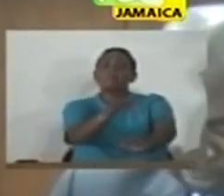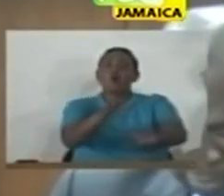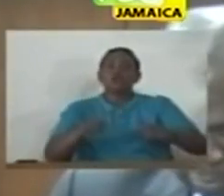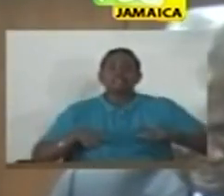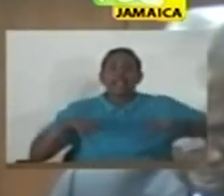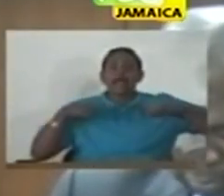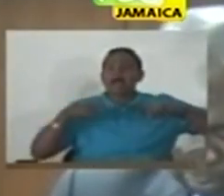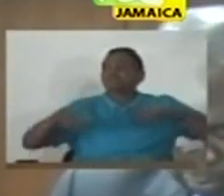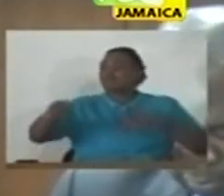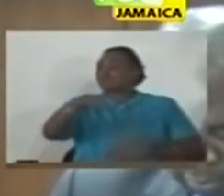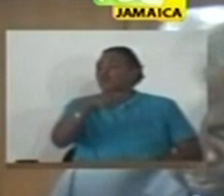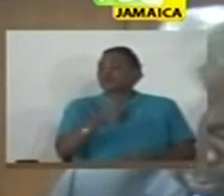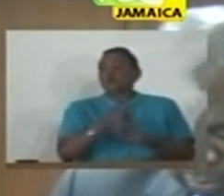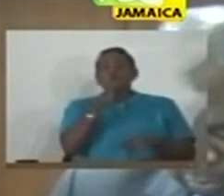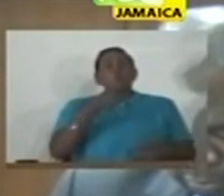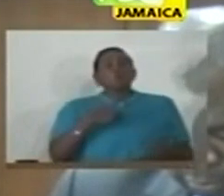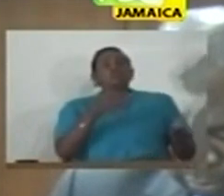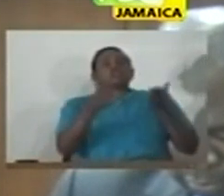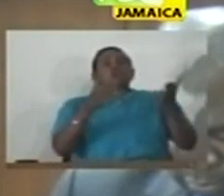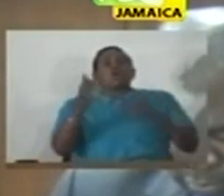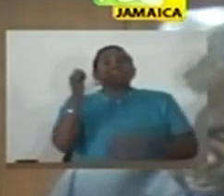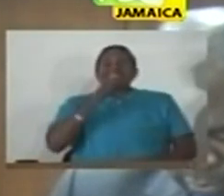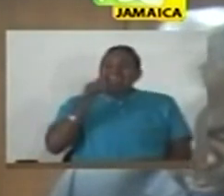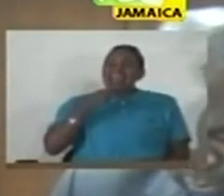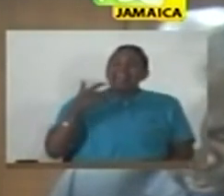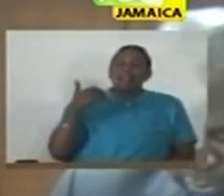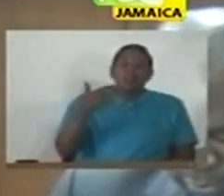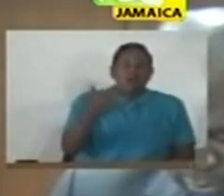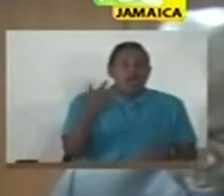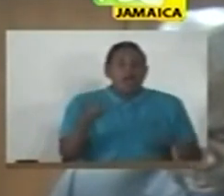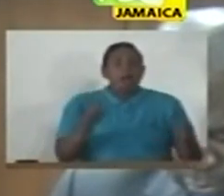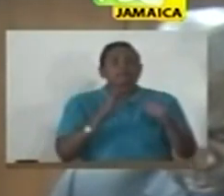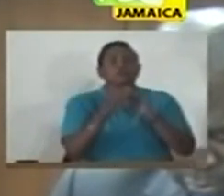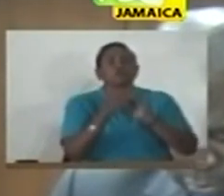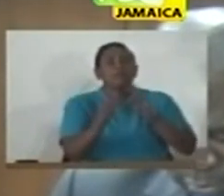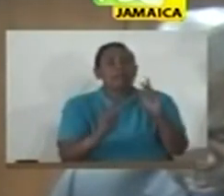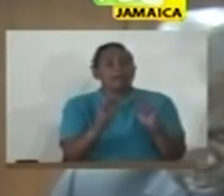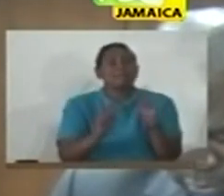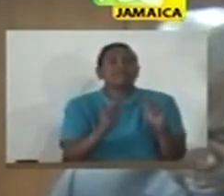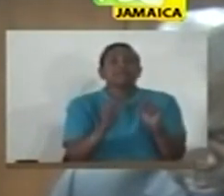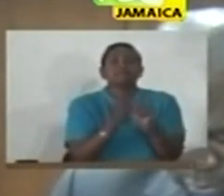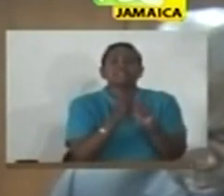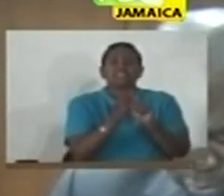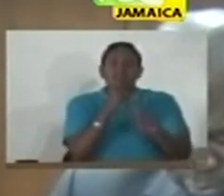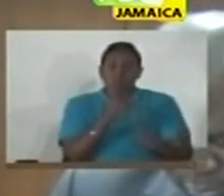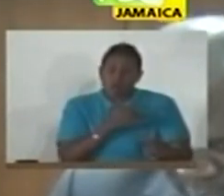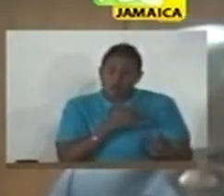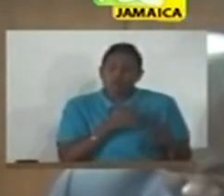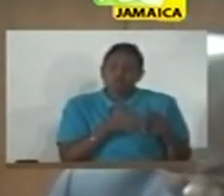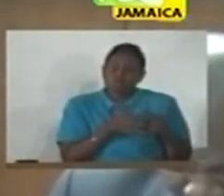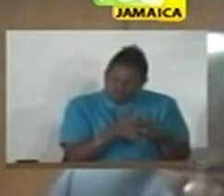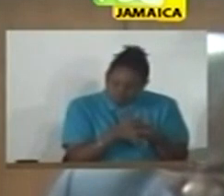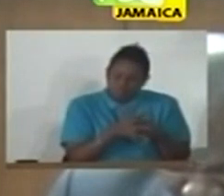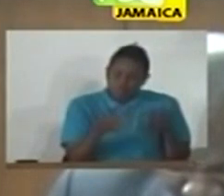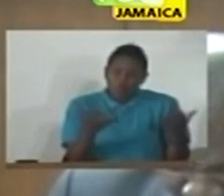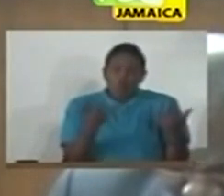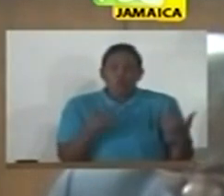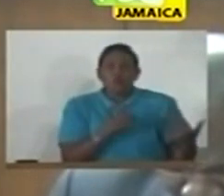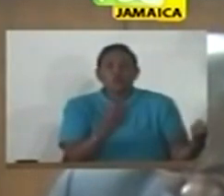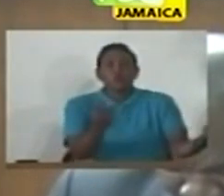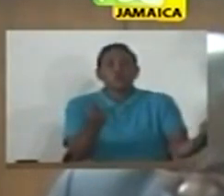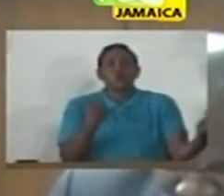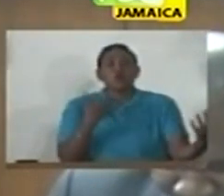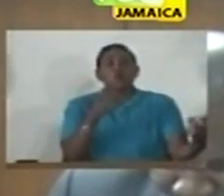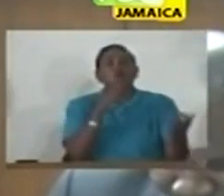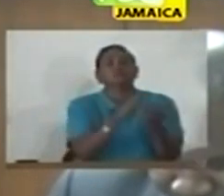of those who we serve on a daily basis. The Jamaican people are at the heart of what we do. I would like to place